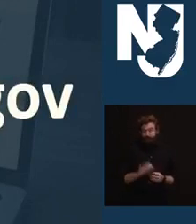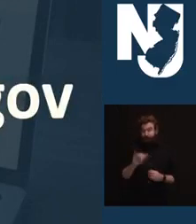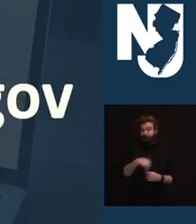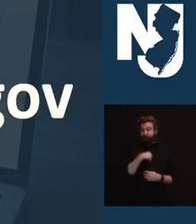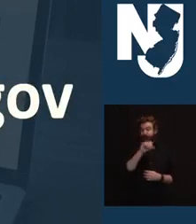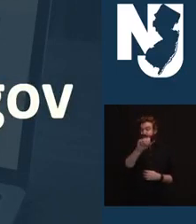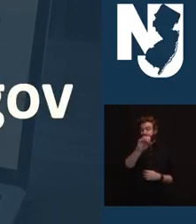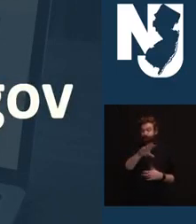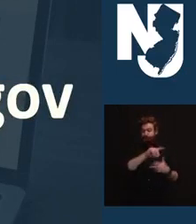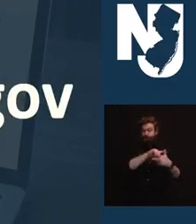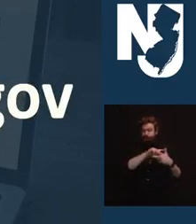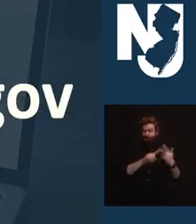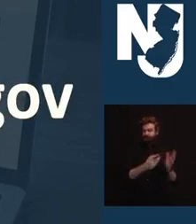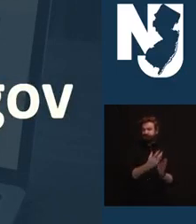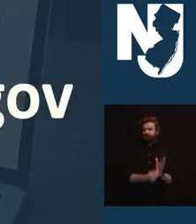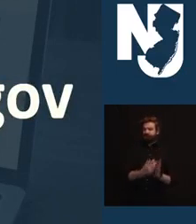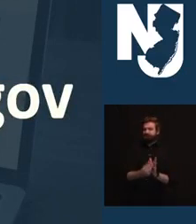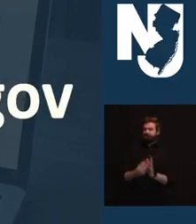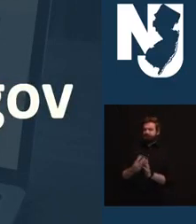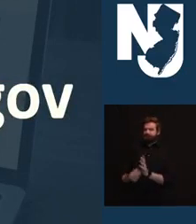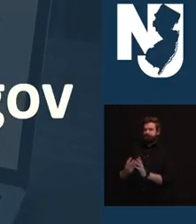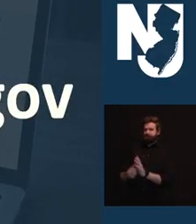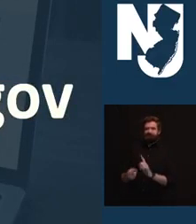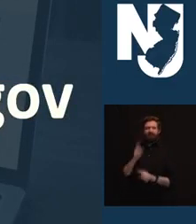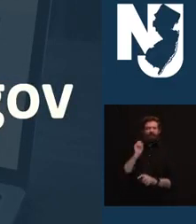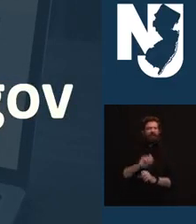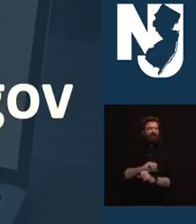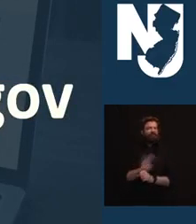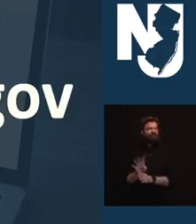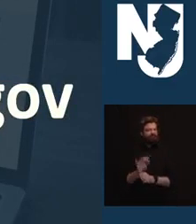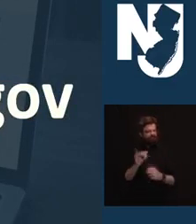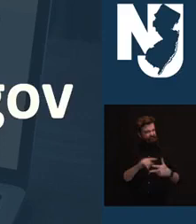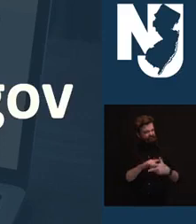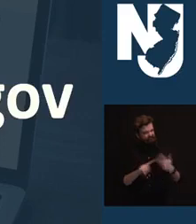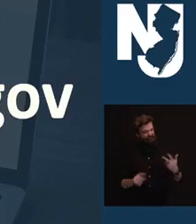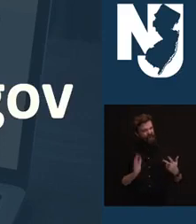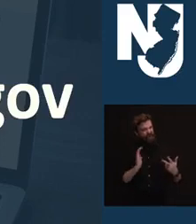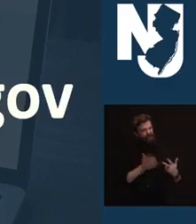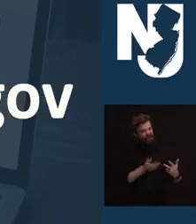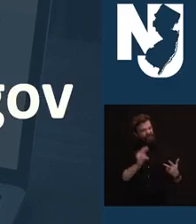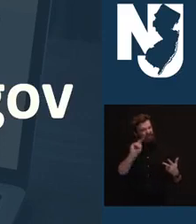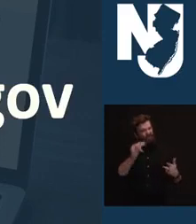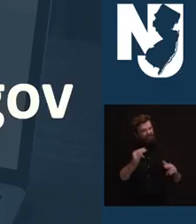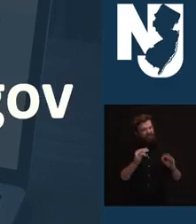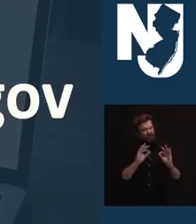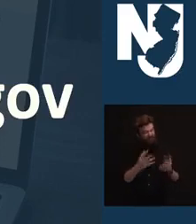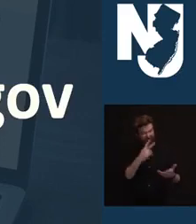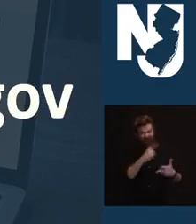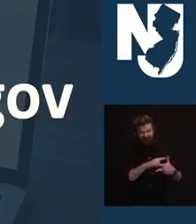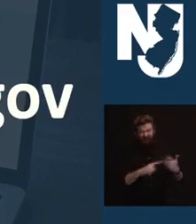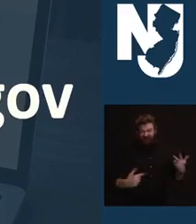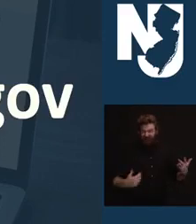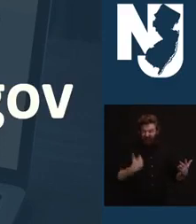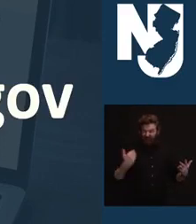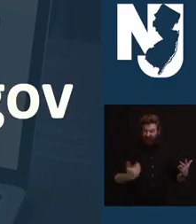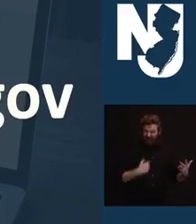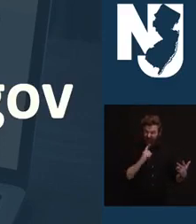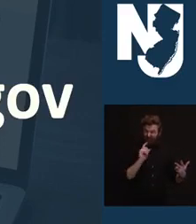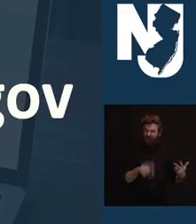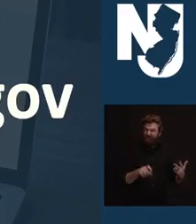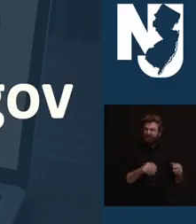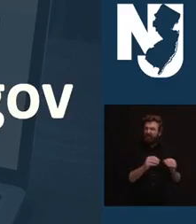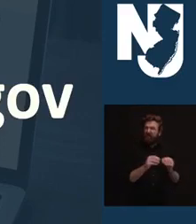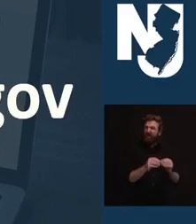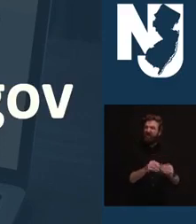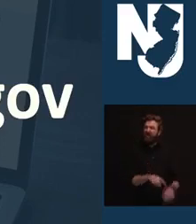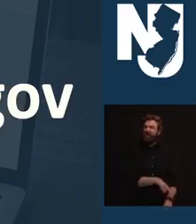and take note, each of them was still relatively young and were robbed of many years that they should have been able to enjoy with their families.